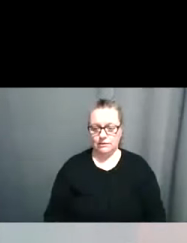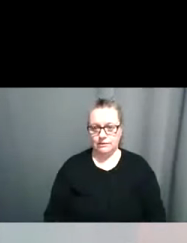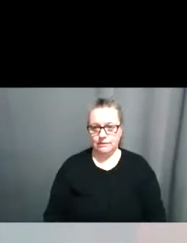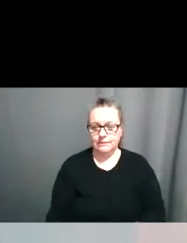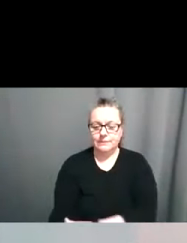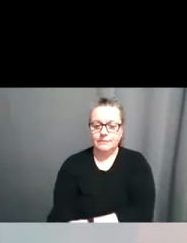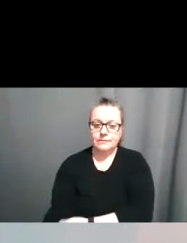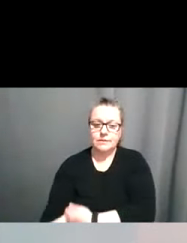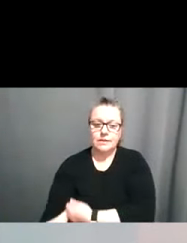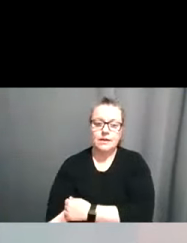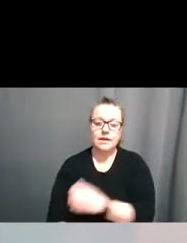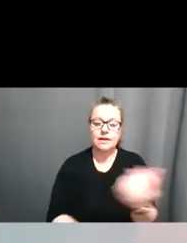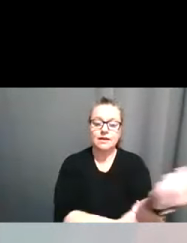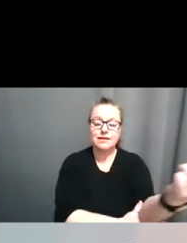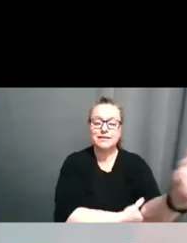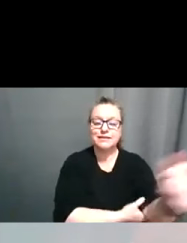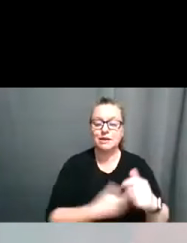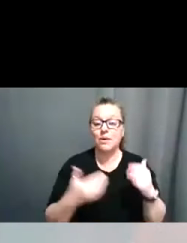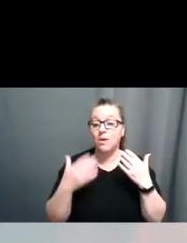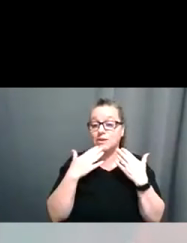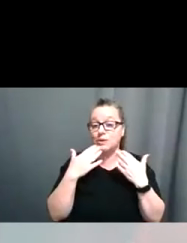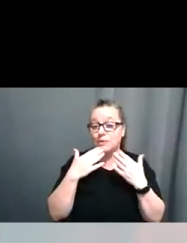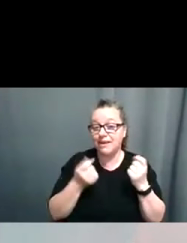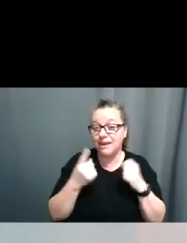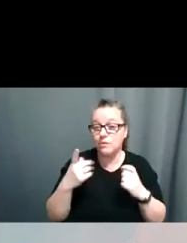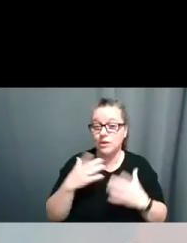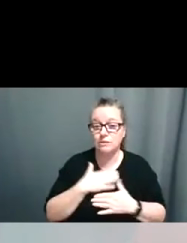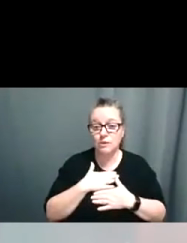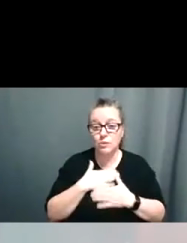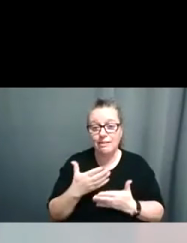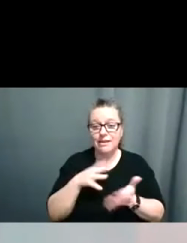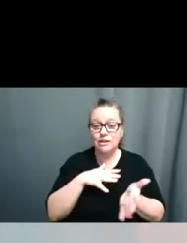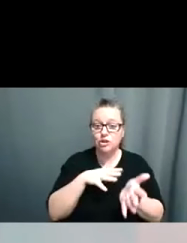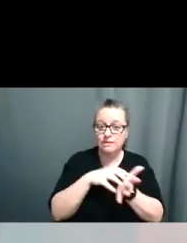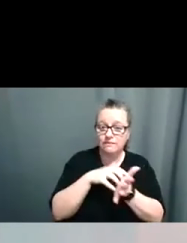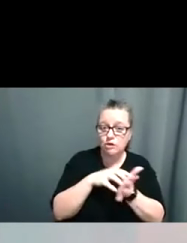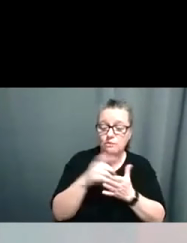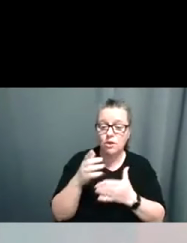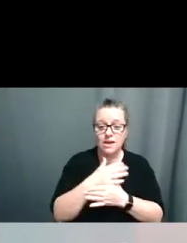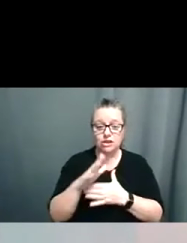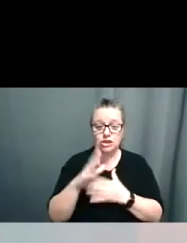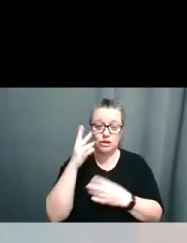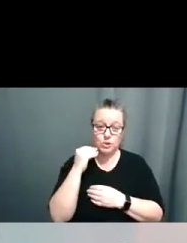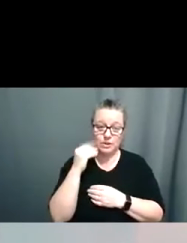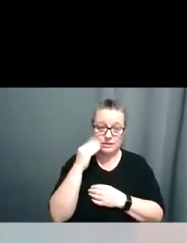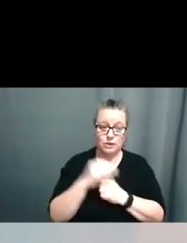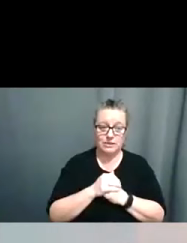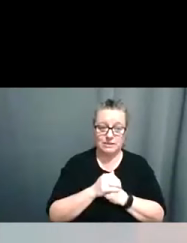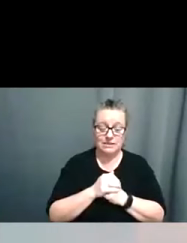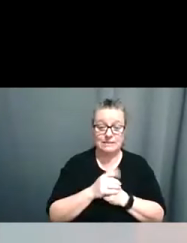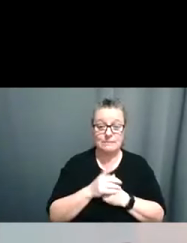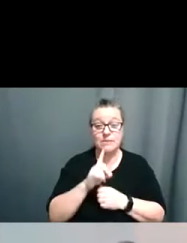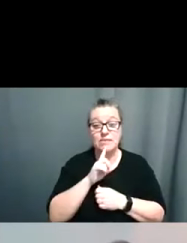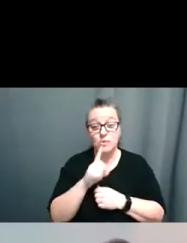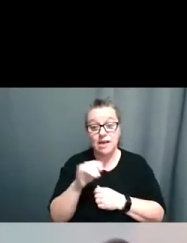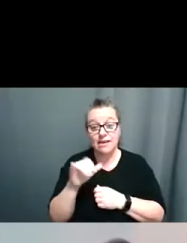So as we move on, I just want to thank everybody for being willing to kind of be vulnerable and share your experiences. The reality is